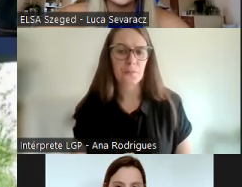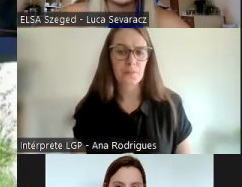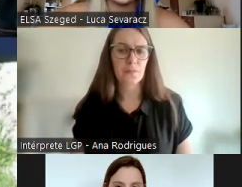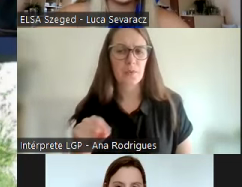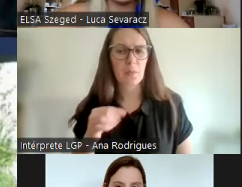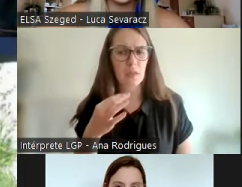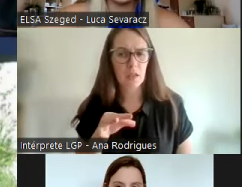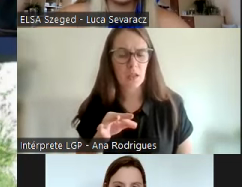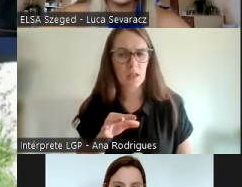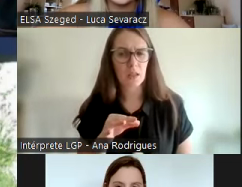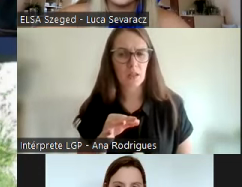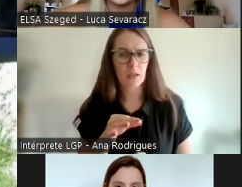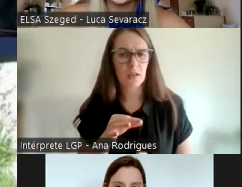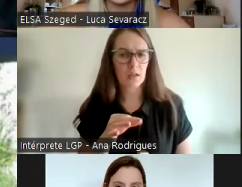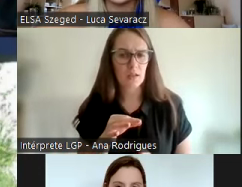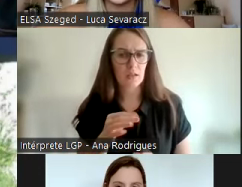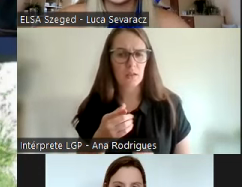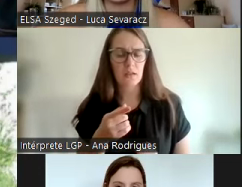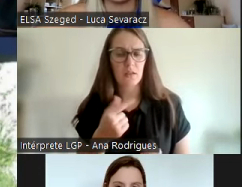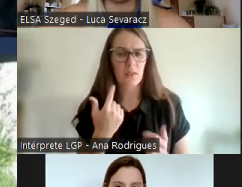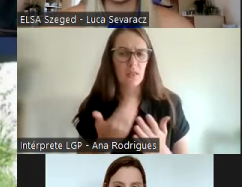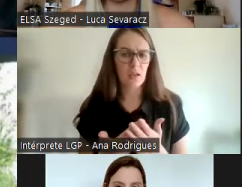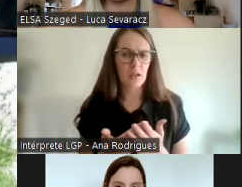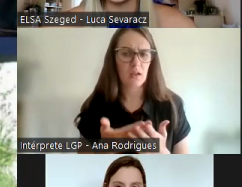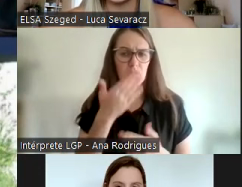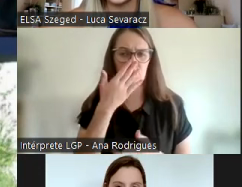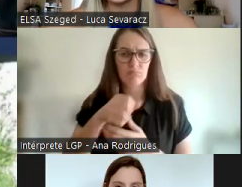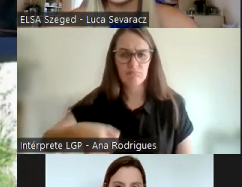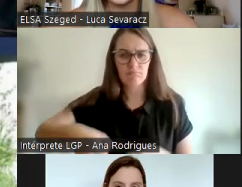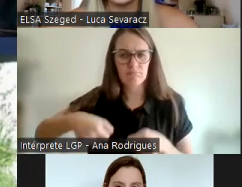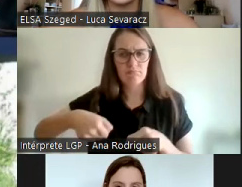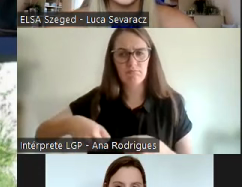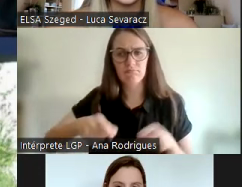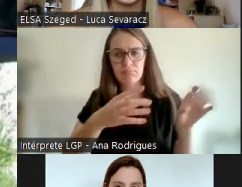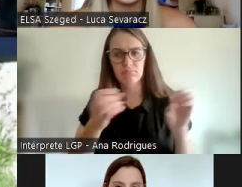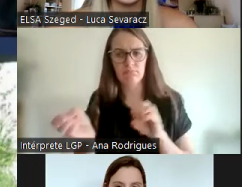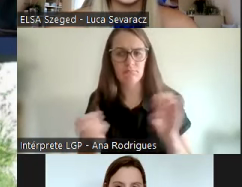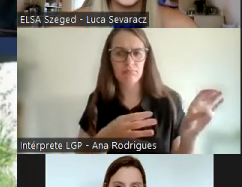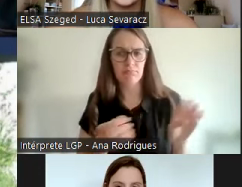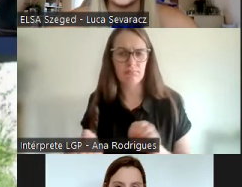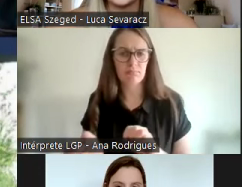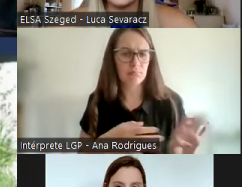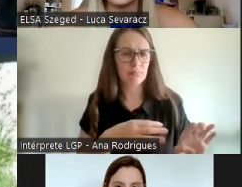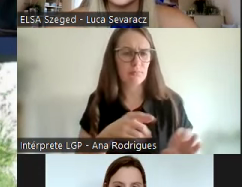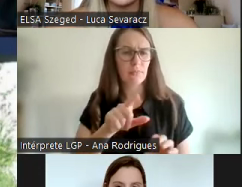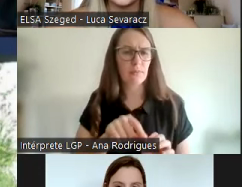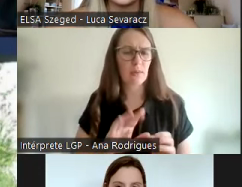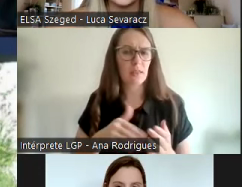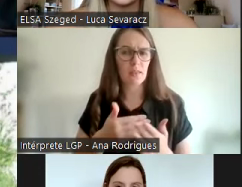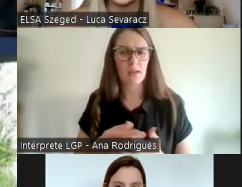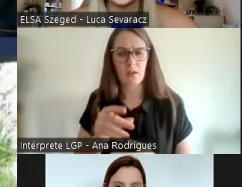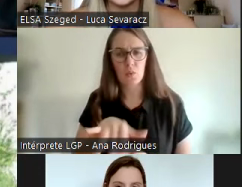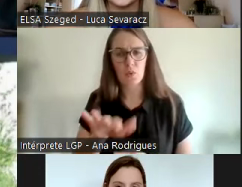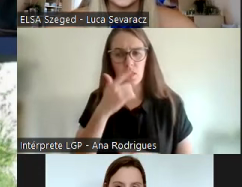Day, where roughly 40 bags of trash were collected by the enthusiastic locals and the members of